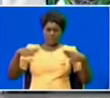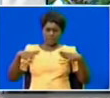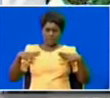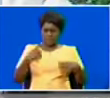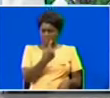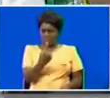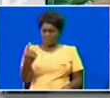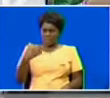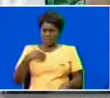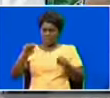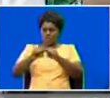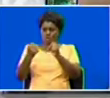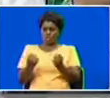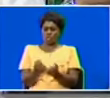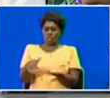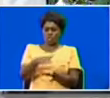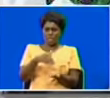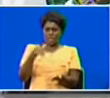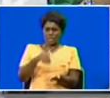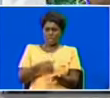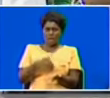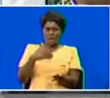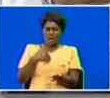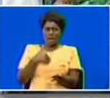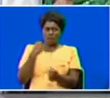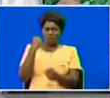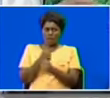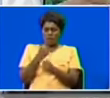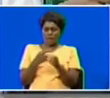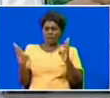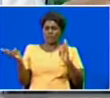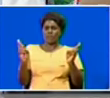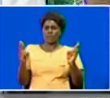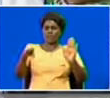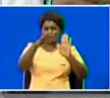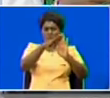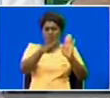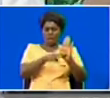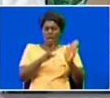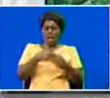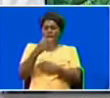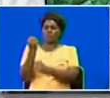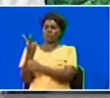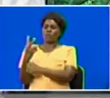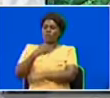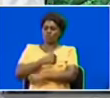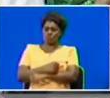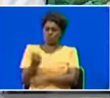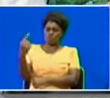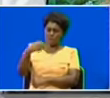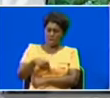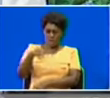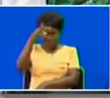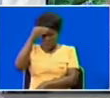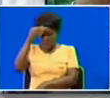are going to have social centers and we're going to have a work readiness training program. When you leave high school, you come there, you learn how to write your